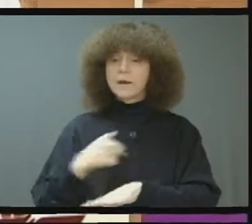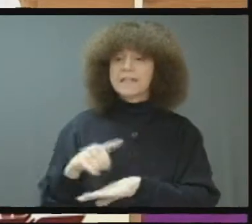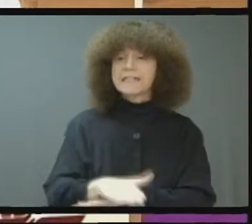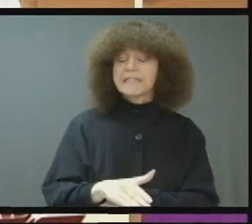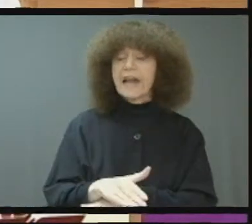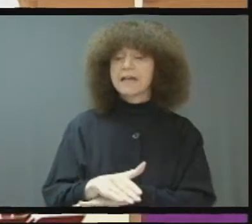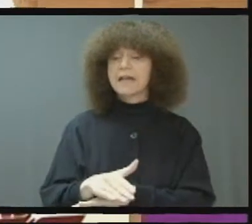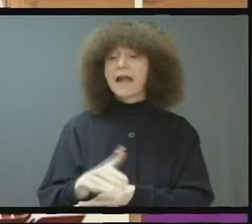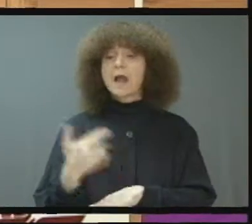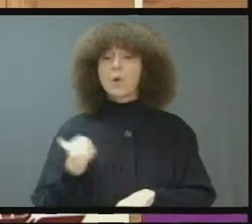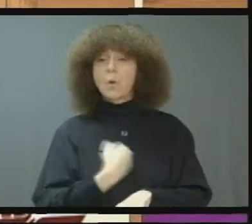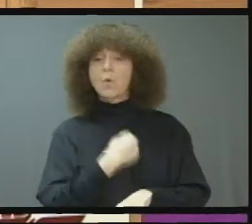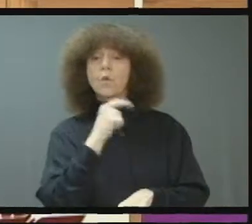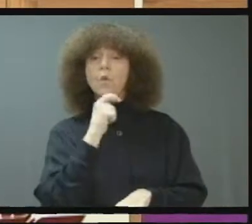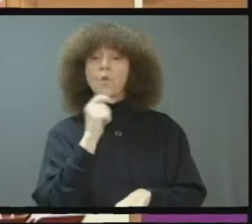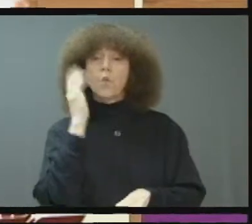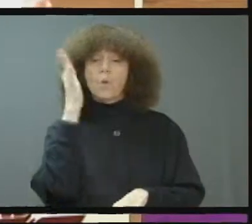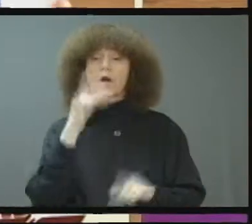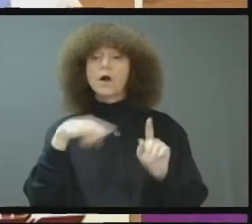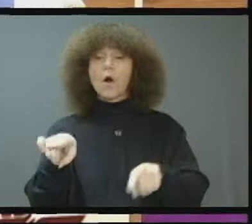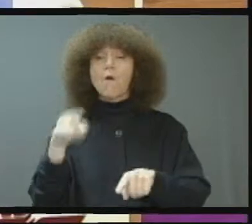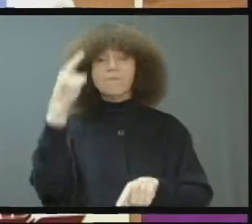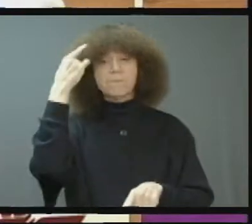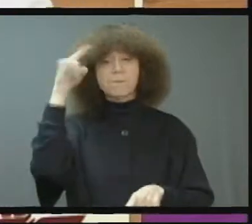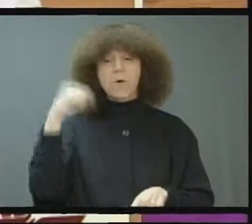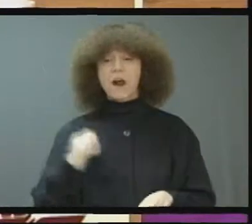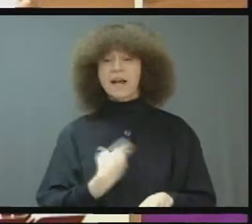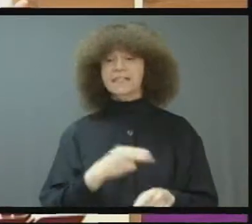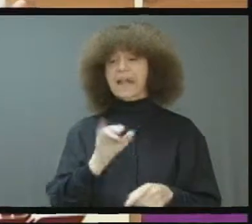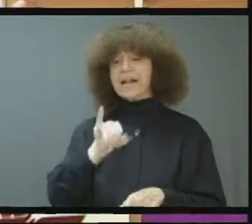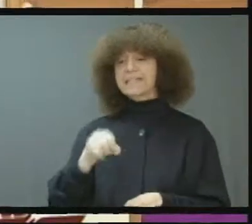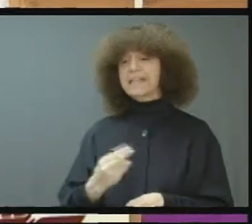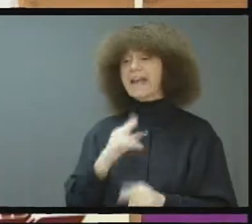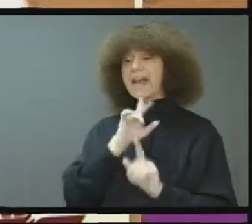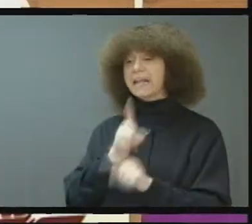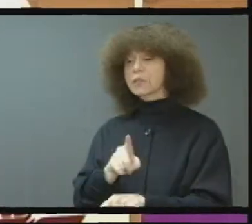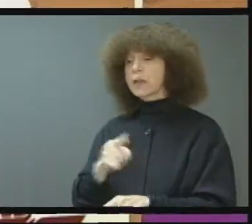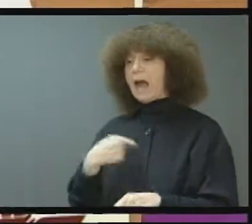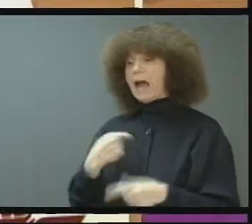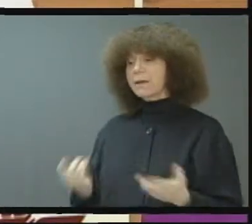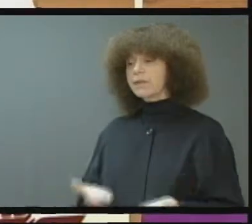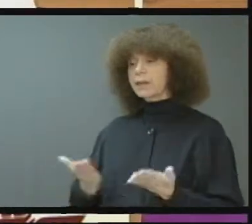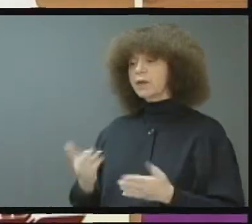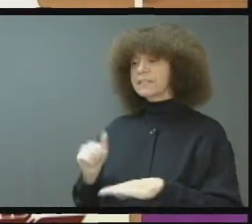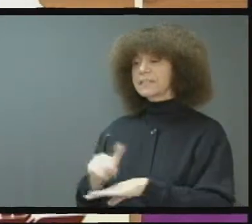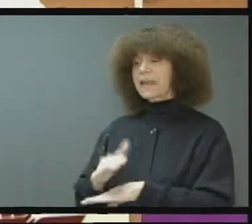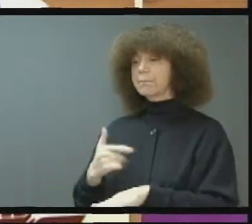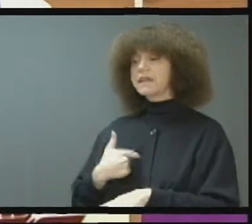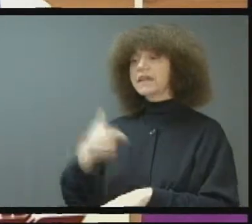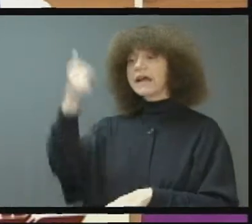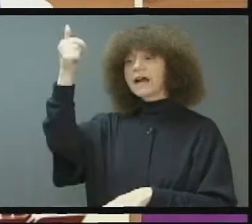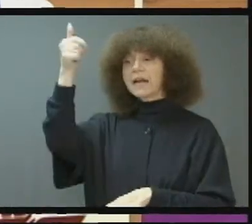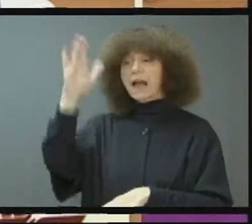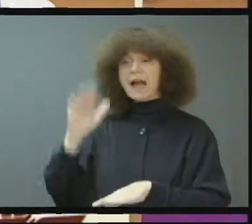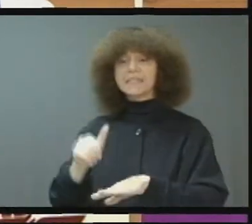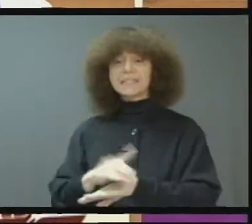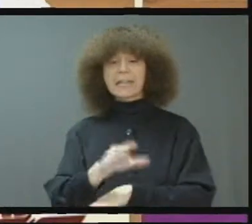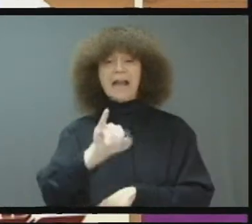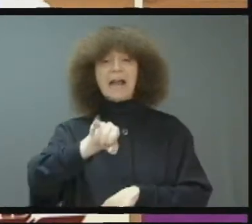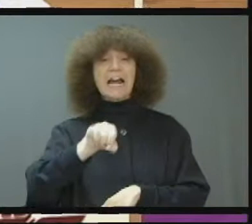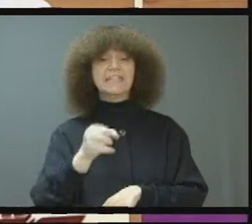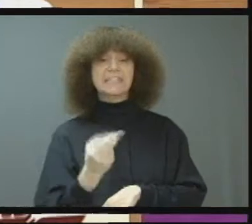answered enthusiastically, "Here I am, send me." So God sent Isaiah, and he preached to the people